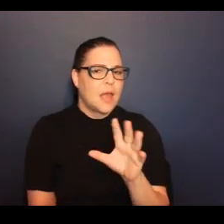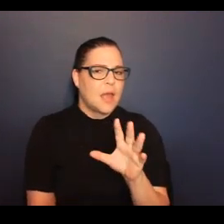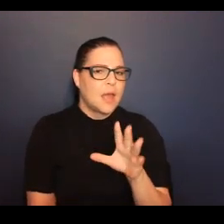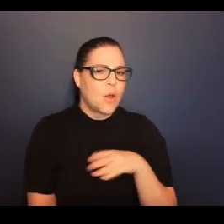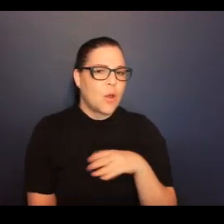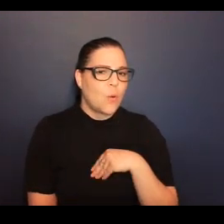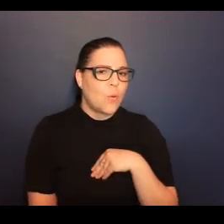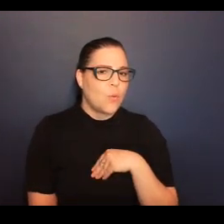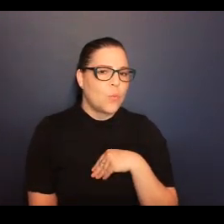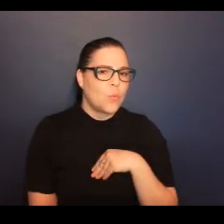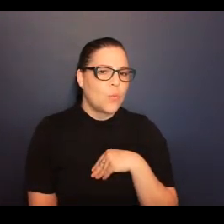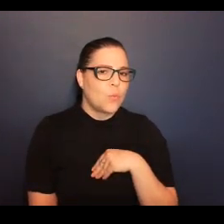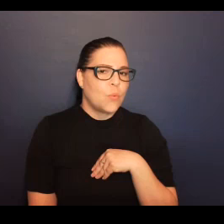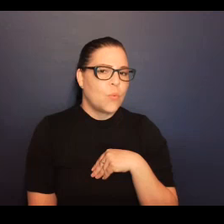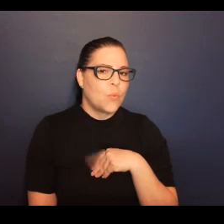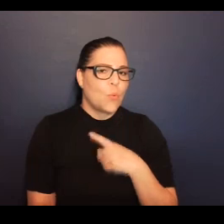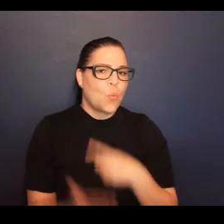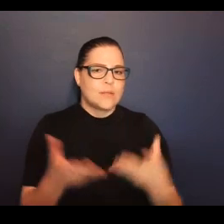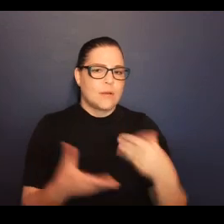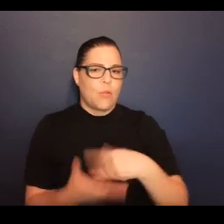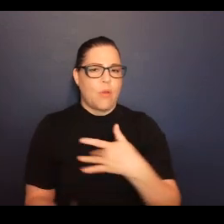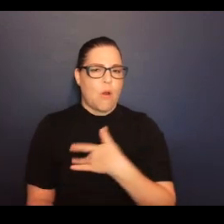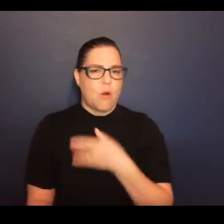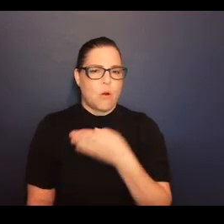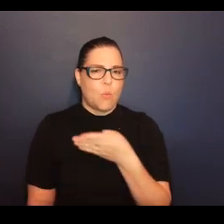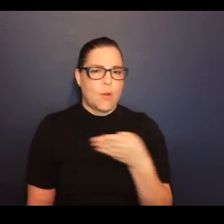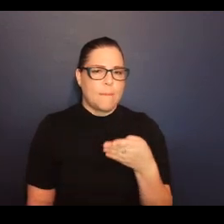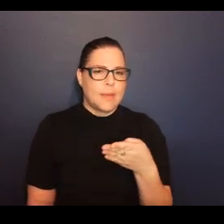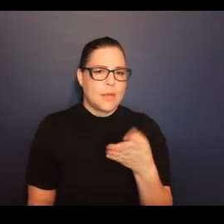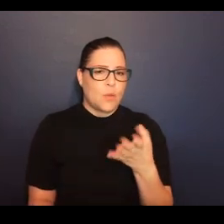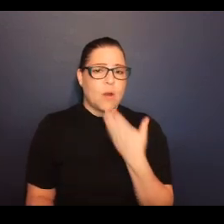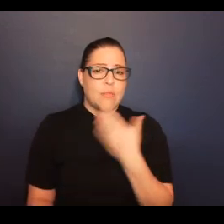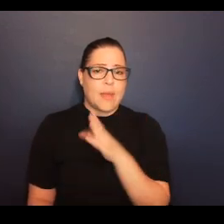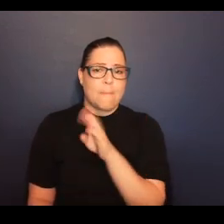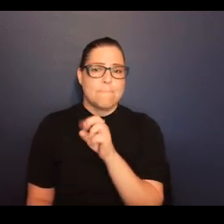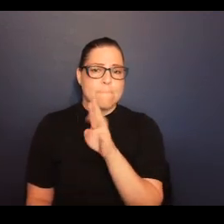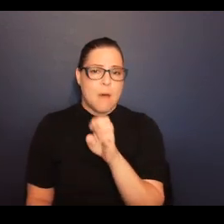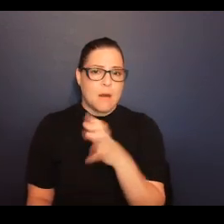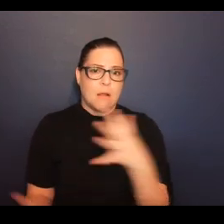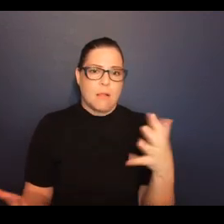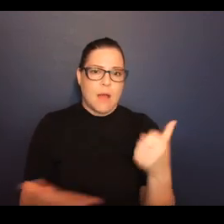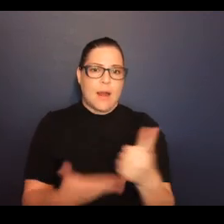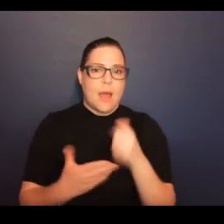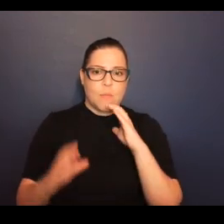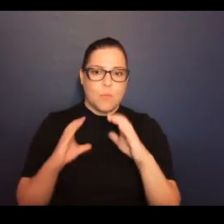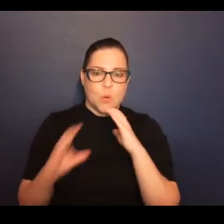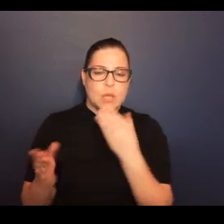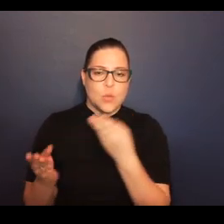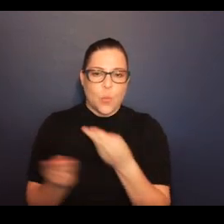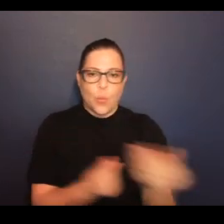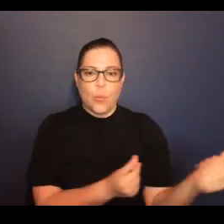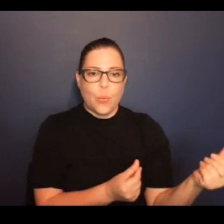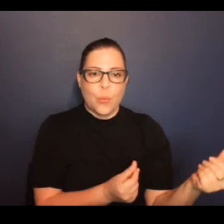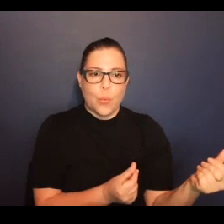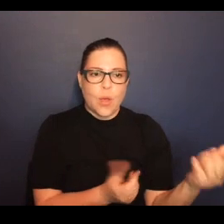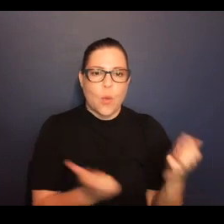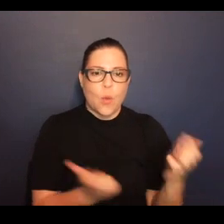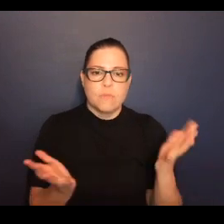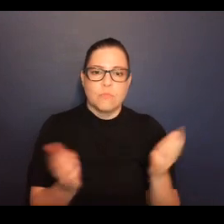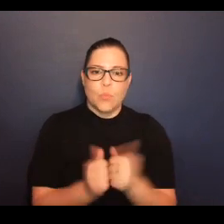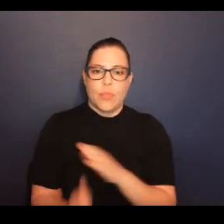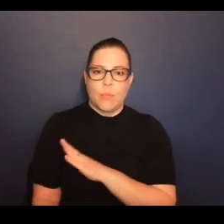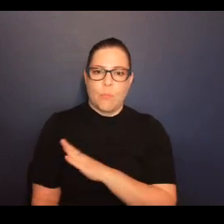was going into the heart of Boynton Beach. And I first want to thank Bonnie for all of her help and communication. But tonight we just wanted to speak to the board to